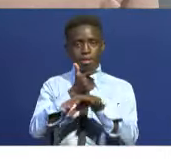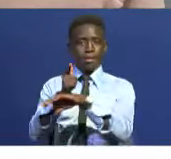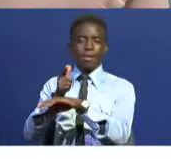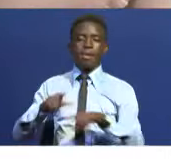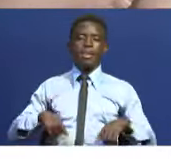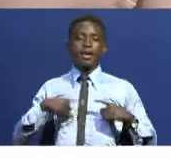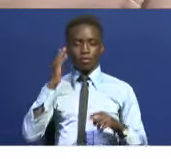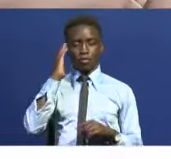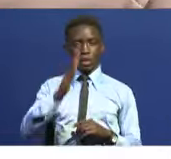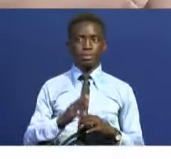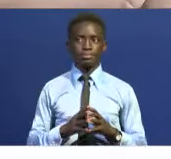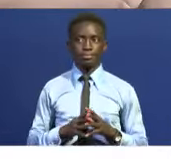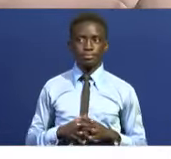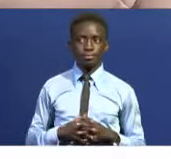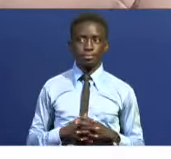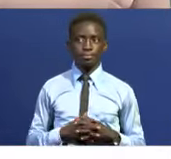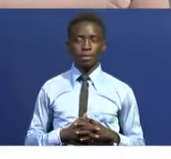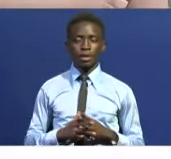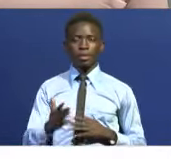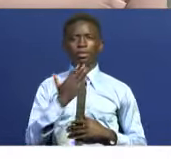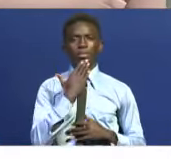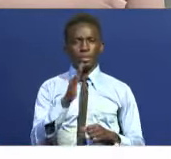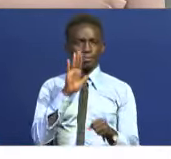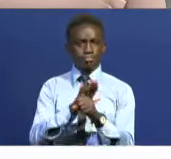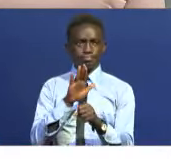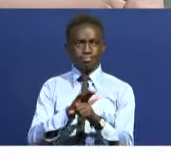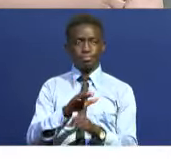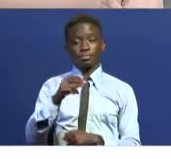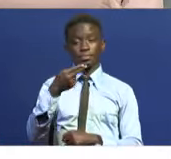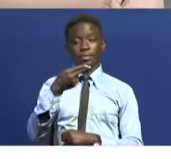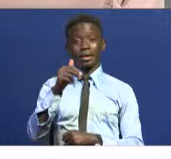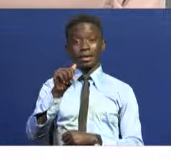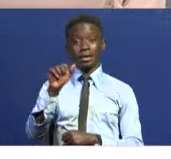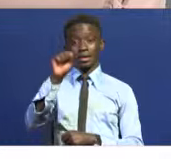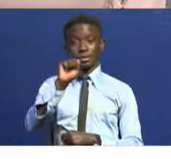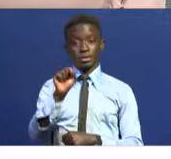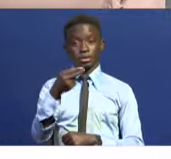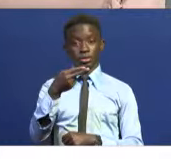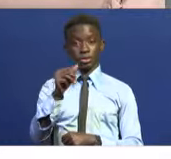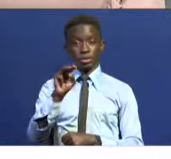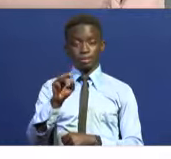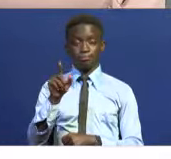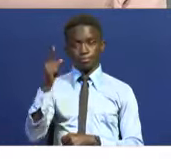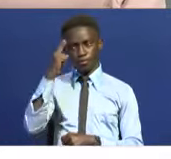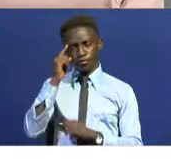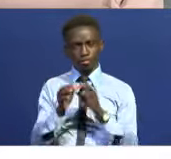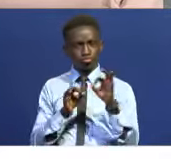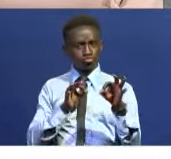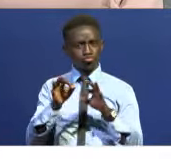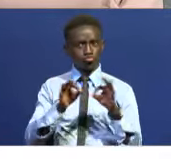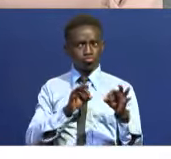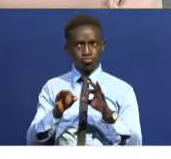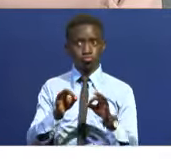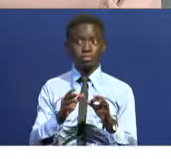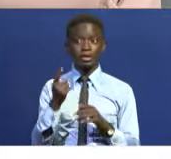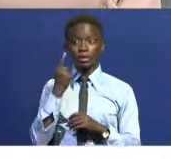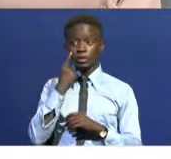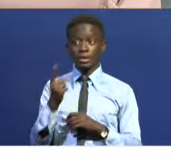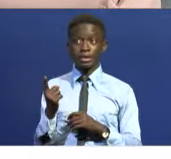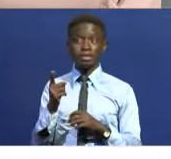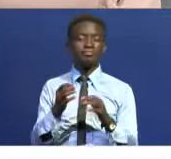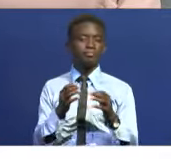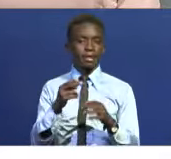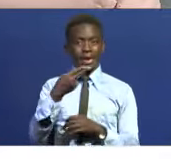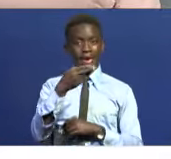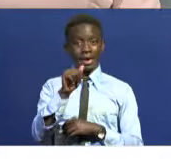Arangi. Thank you very much, Hashim, for that detailed report there. Definitely that's a story that we're tracking for you, and Hashim is there for